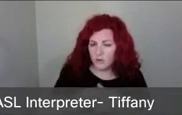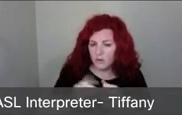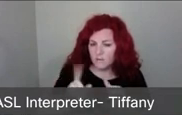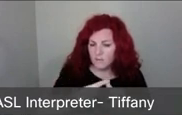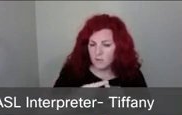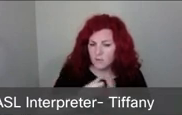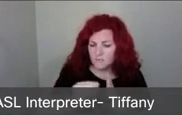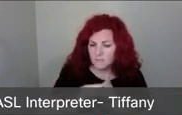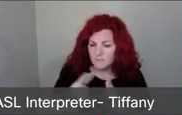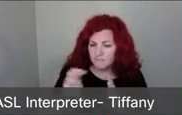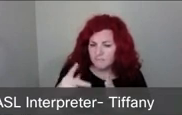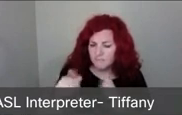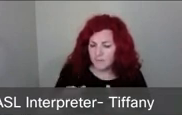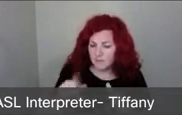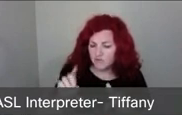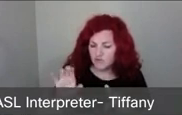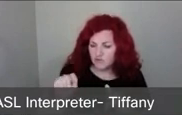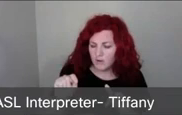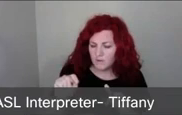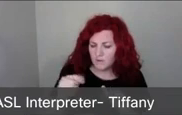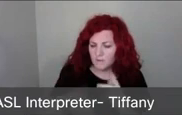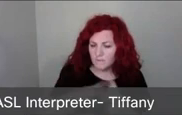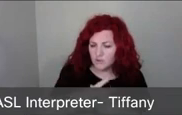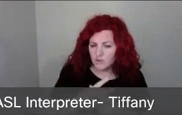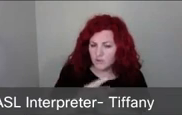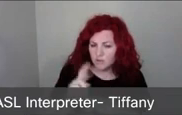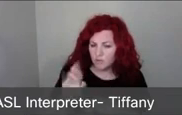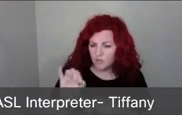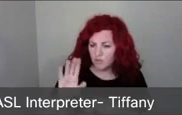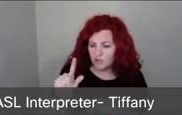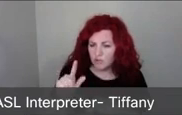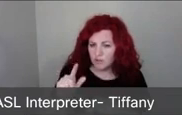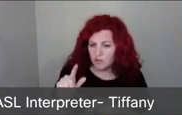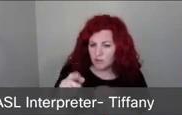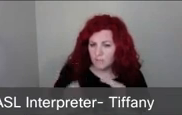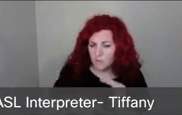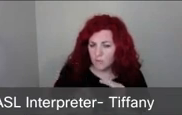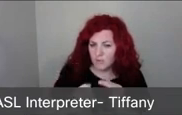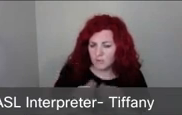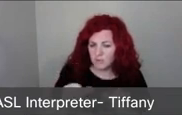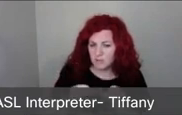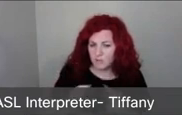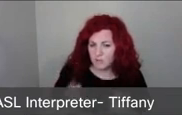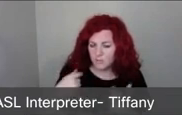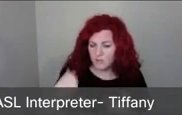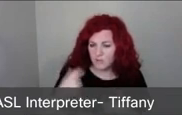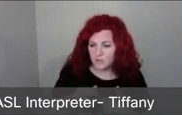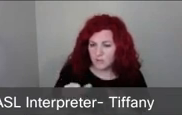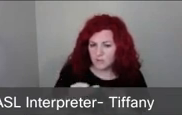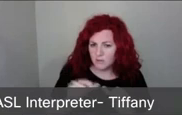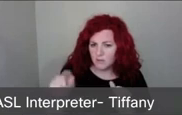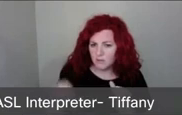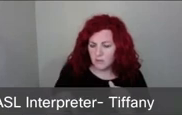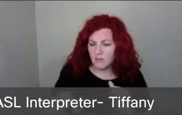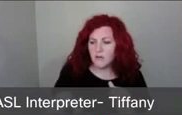draft version of CD3 brings in racially polarized voting areas in Peoria while taking out Latino areas of Glendale and